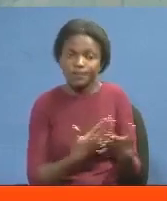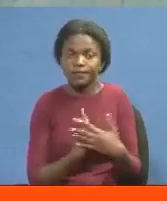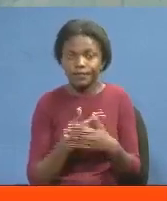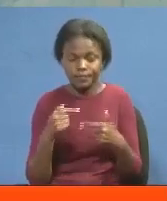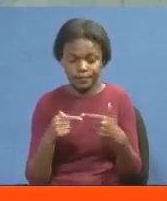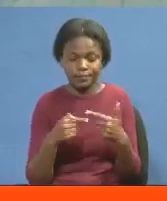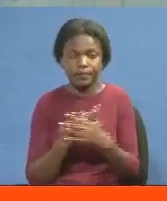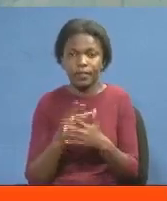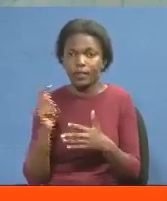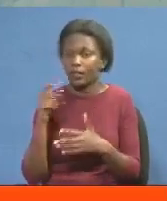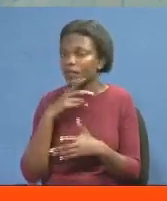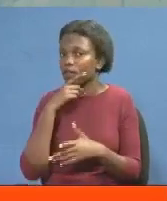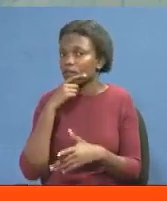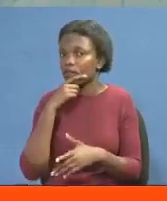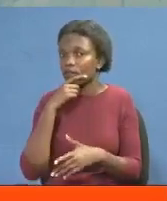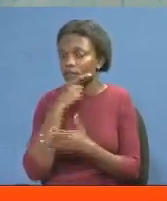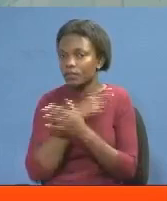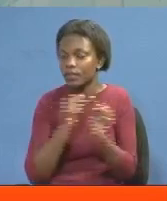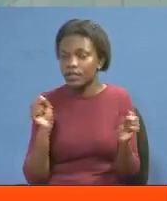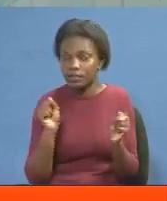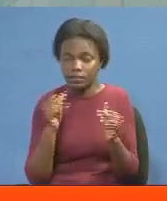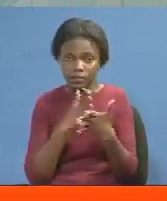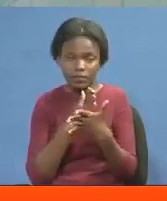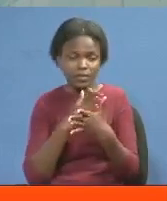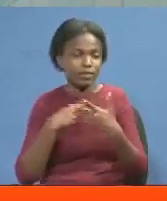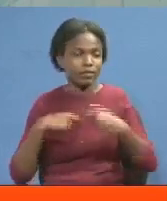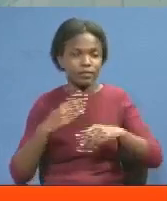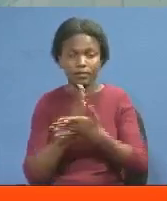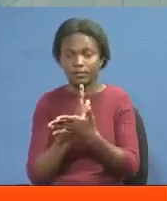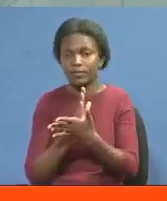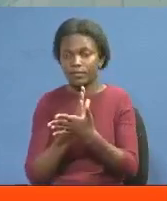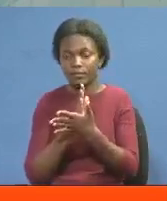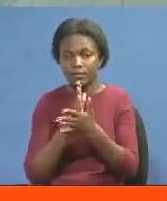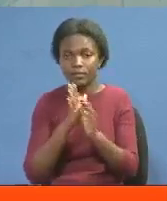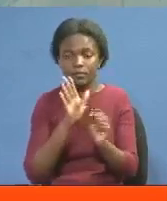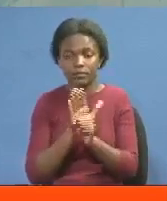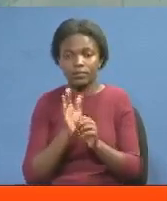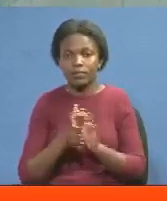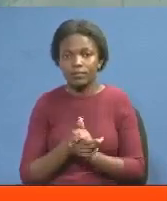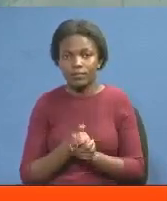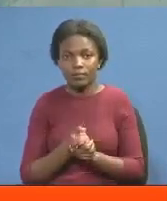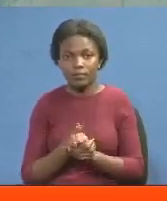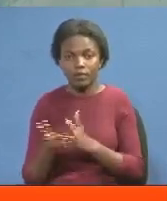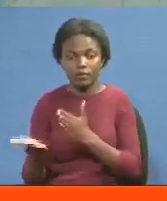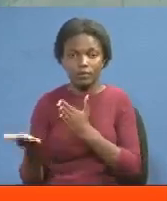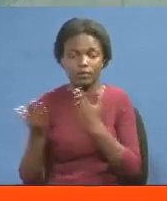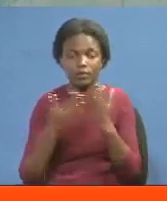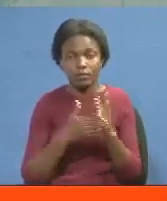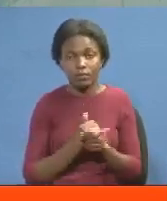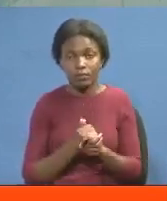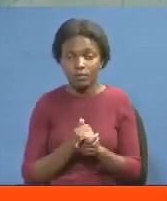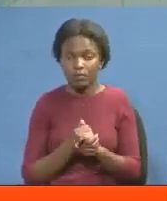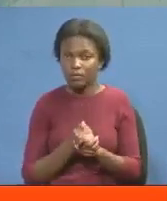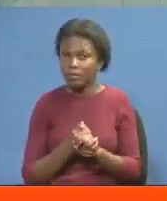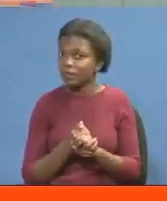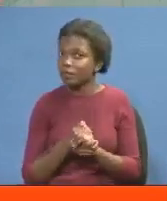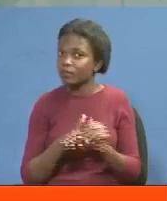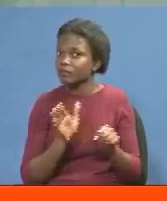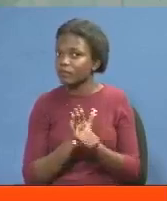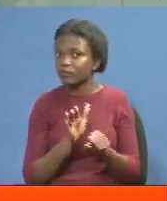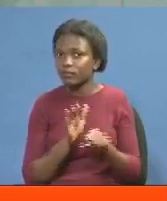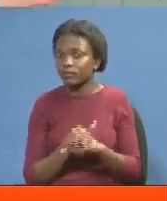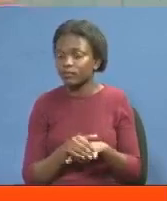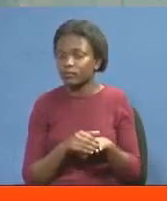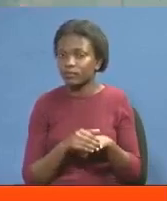has truly tried. He's even invited President Farmajo to State House here just to try and strike a